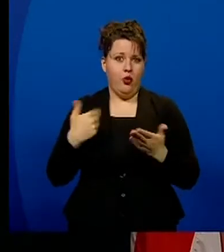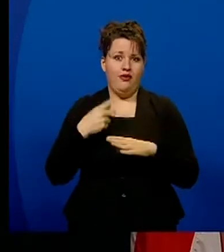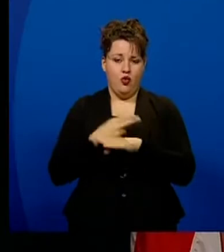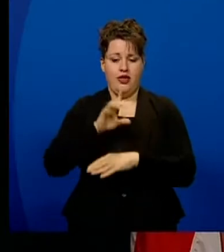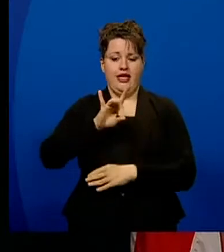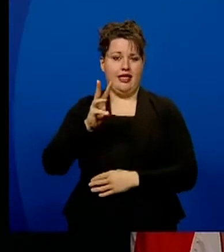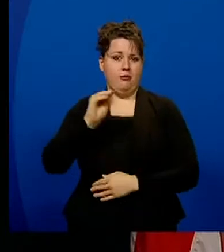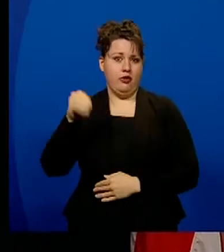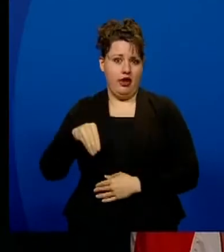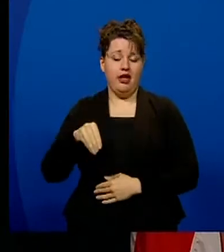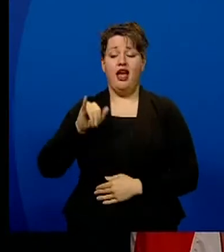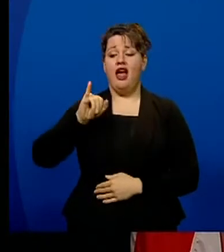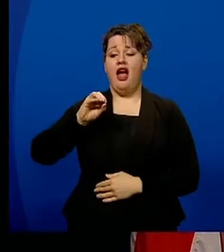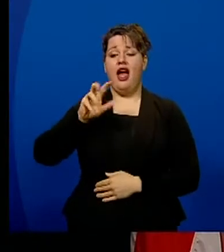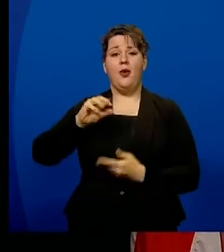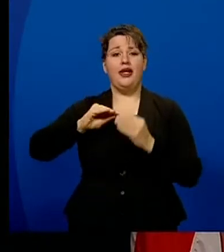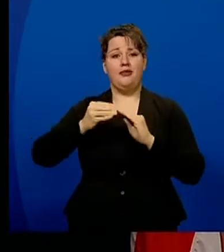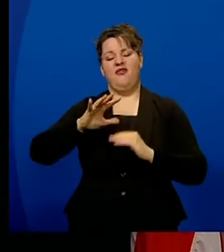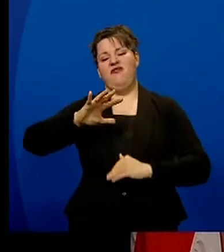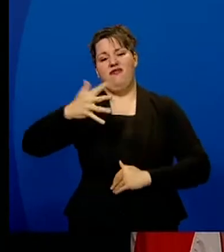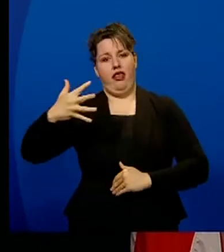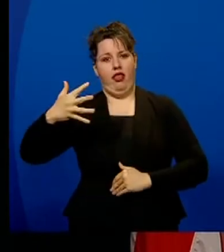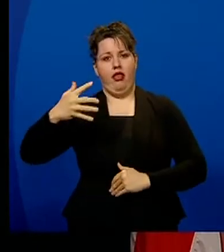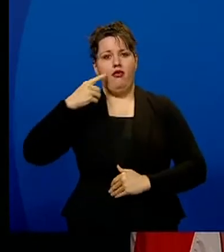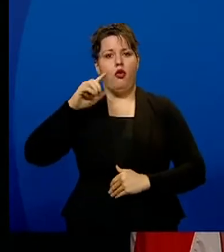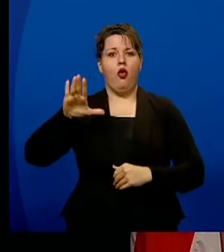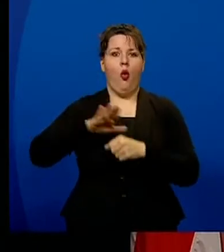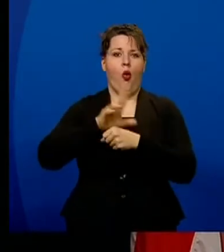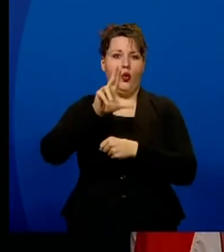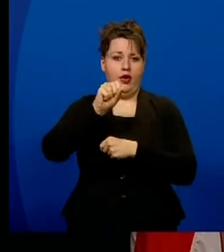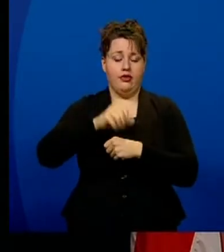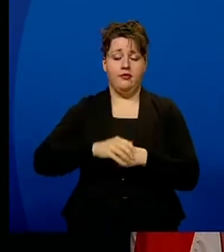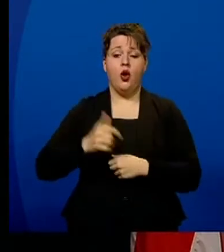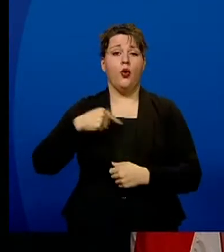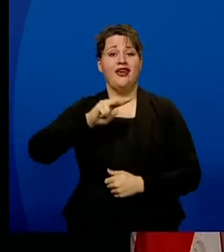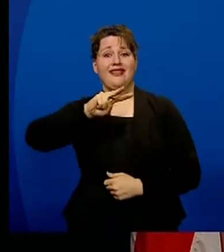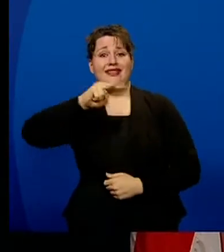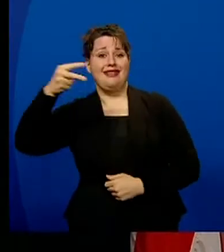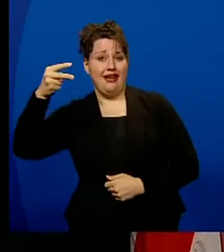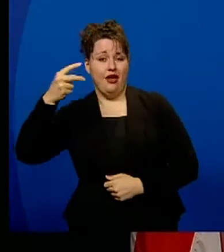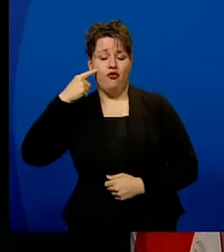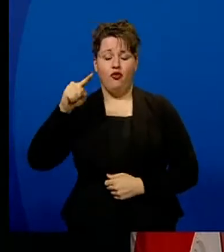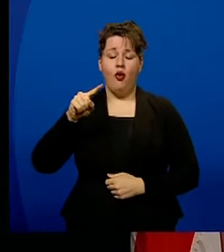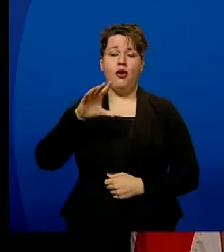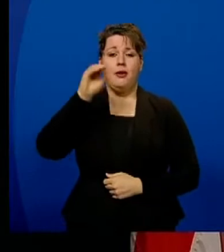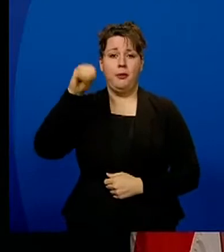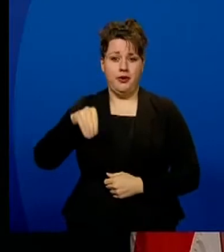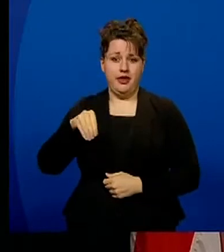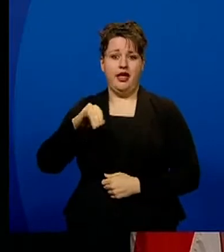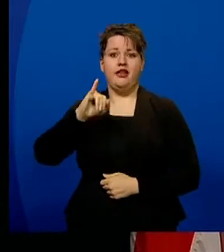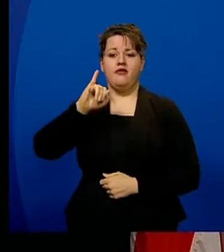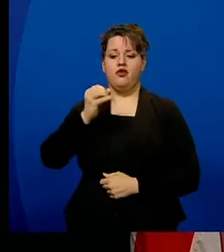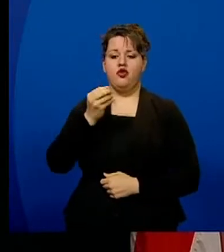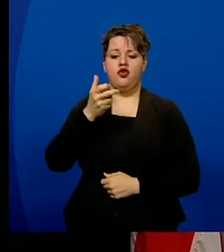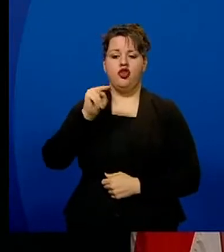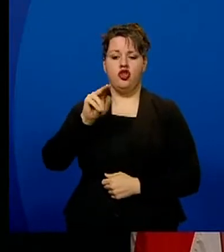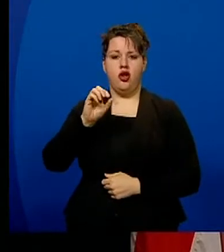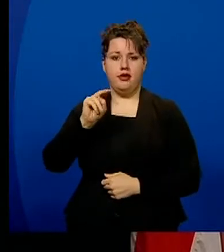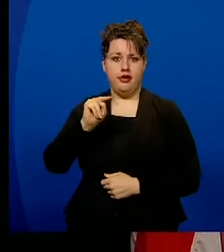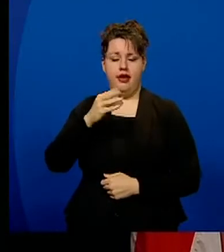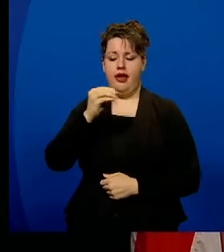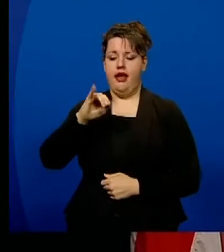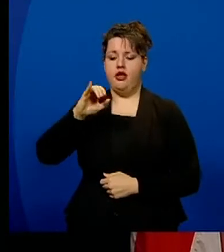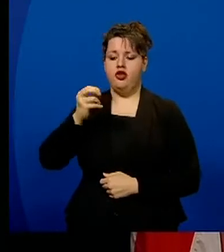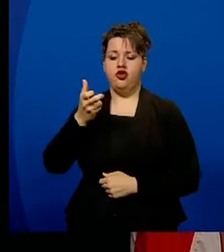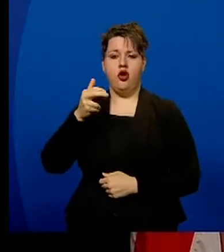Iowa currently ranks 5th in the nation. Iowa ranks 2nd in the nation for the percentage of Johnson & Johnson